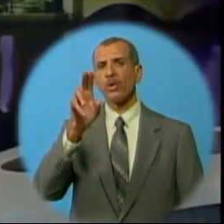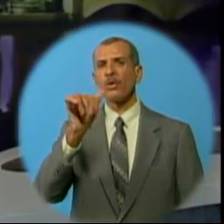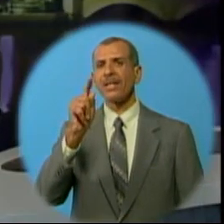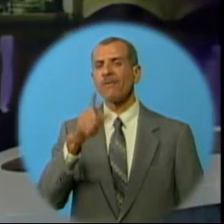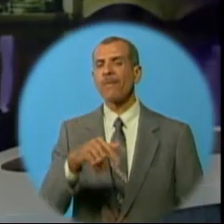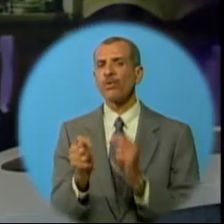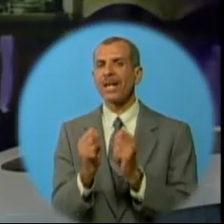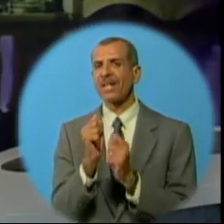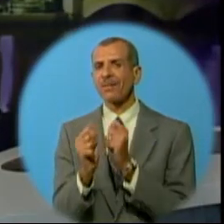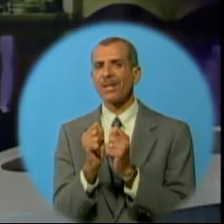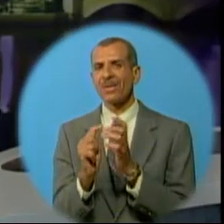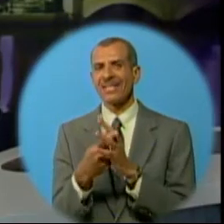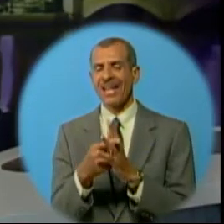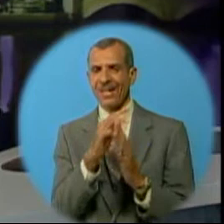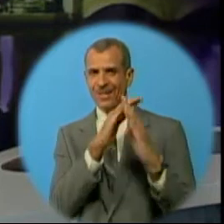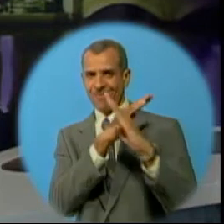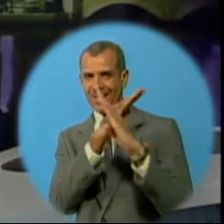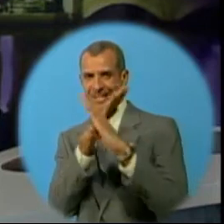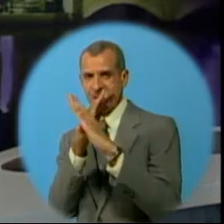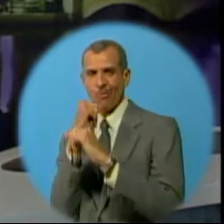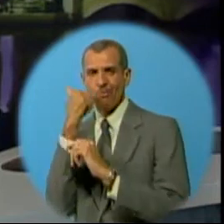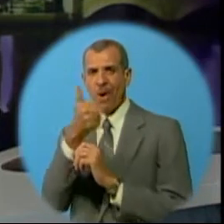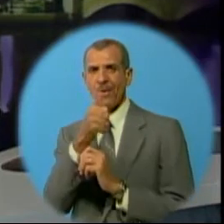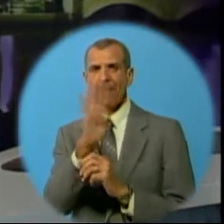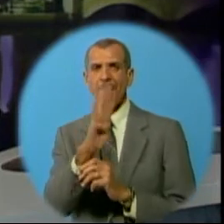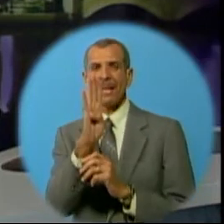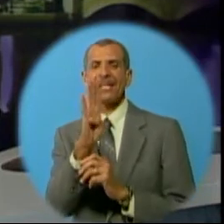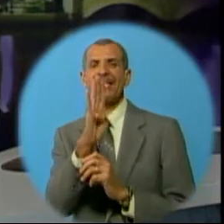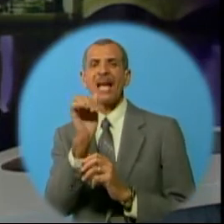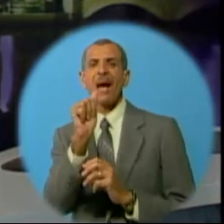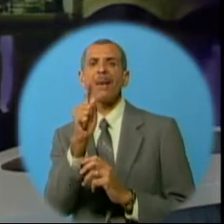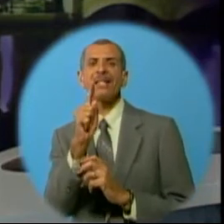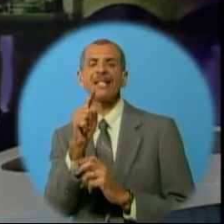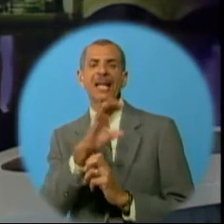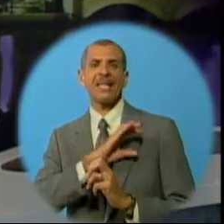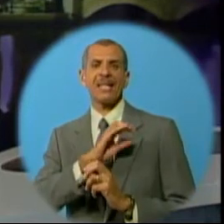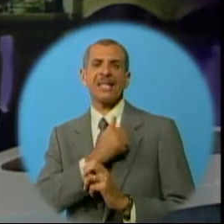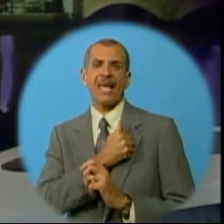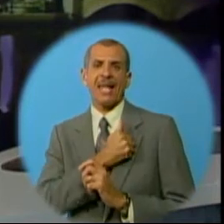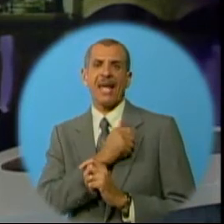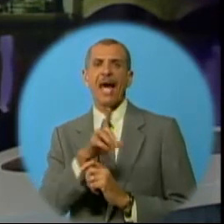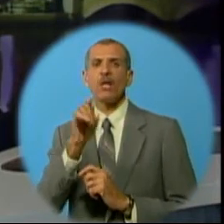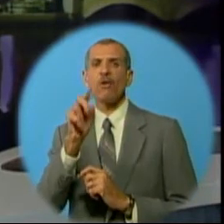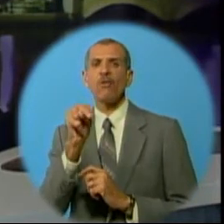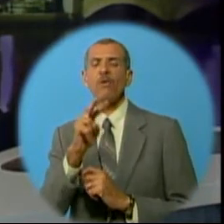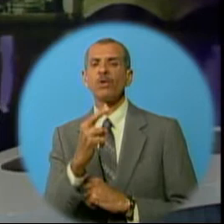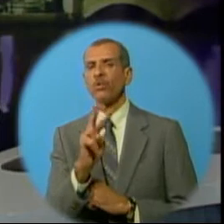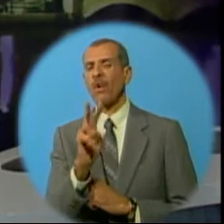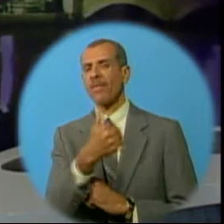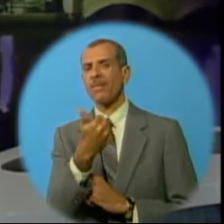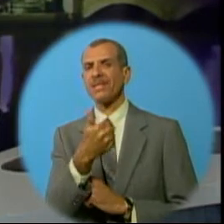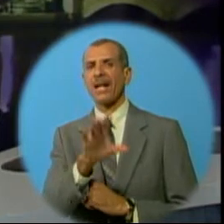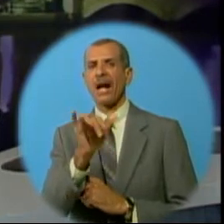and Tobago will start their defense tomorrow against the Barbados Ambassadors of Canada at Dover, with the other 2 venues being Carlton